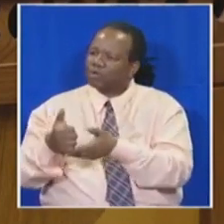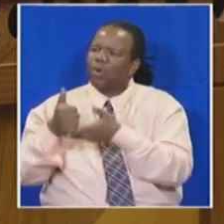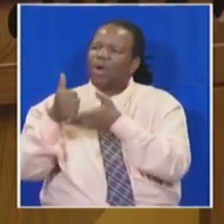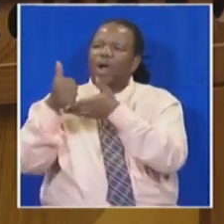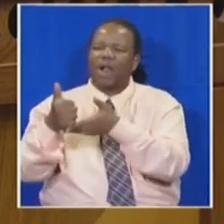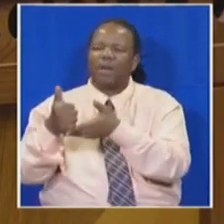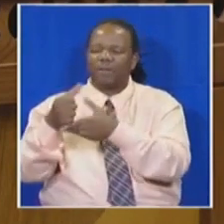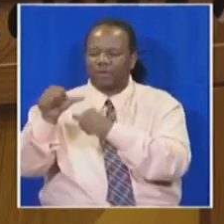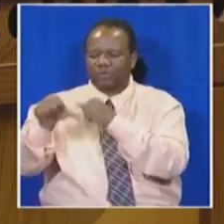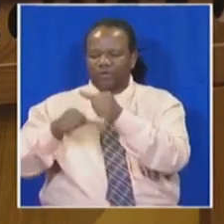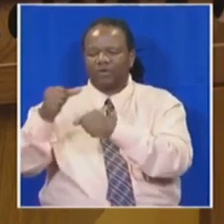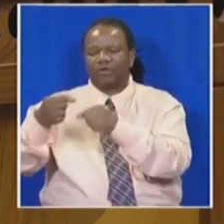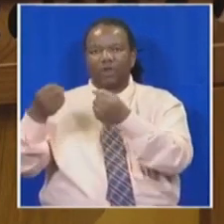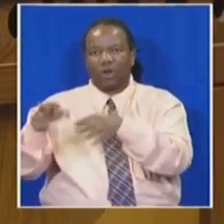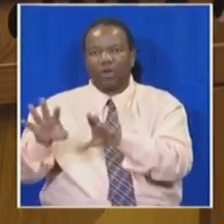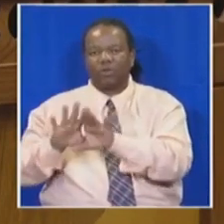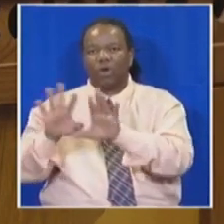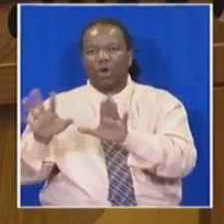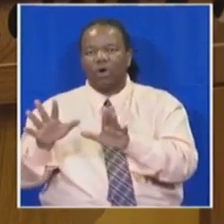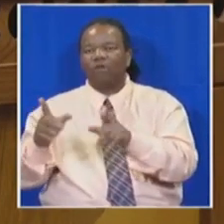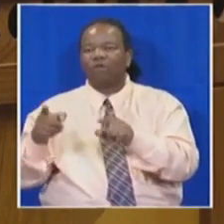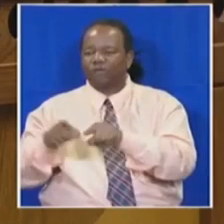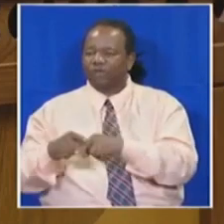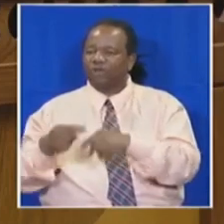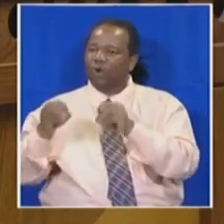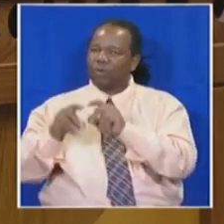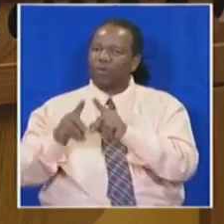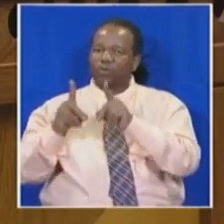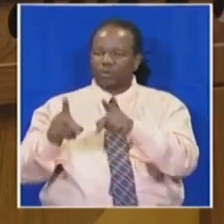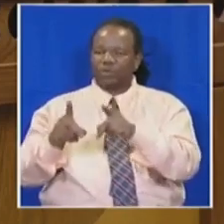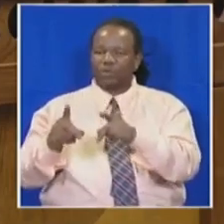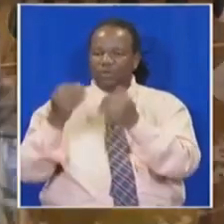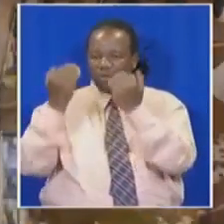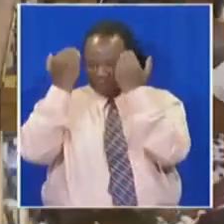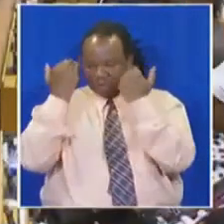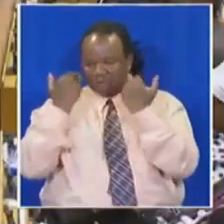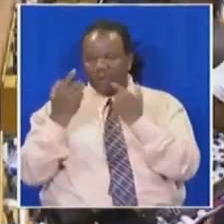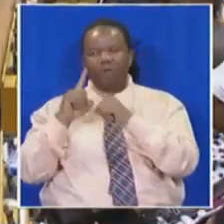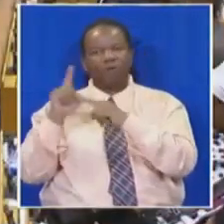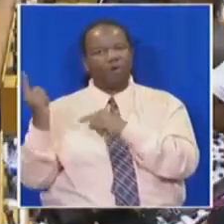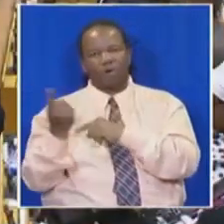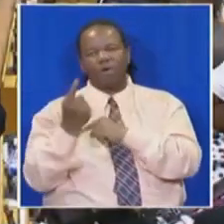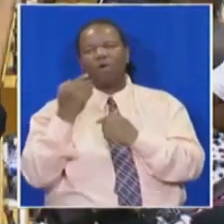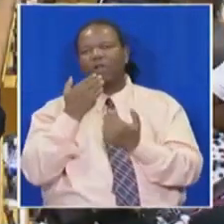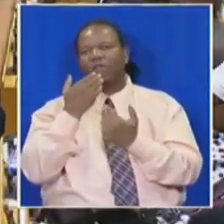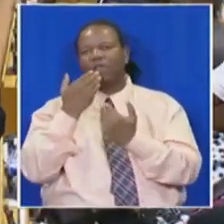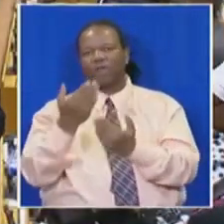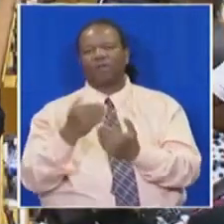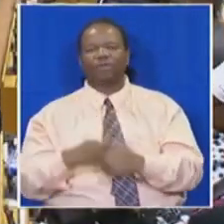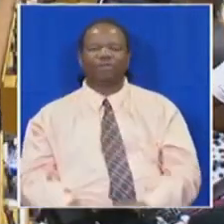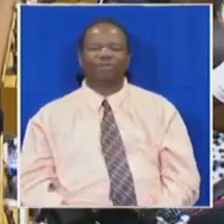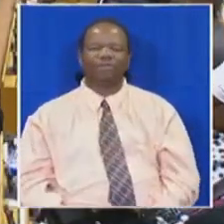of the fight for justice and opportunity for all. Thank you very much. Thank you very much.